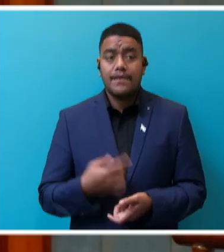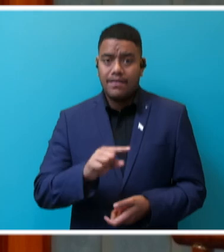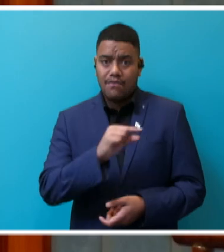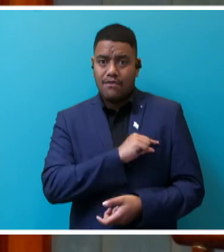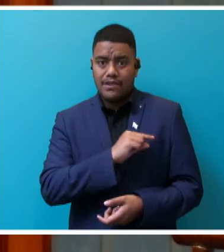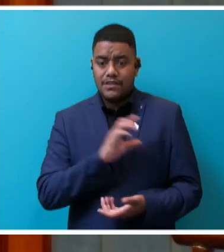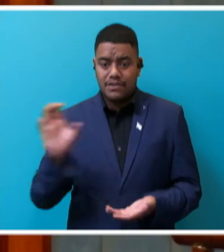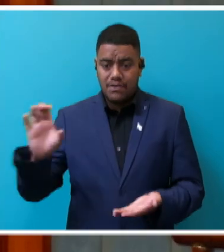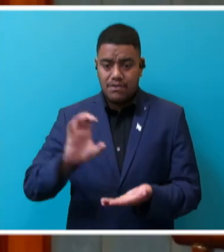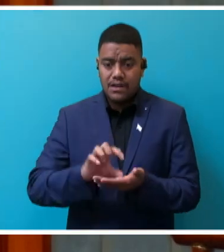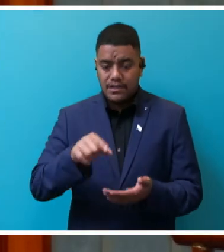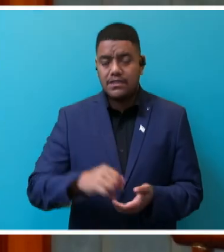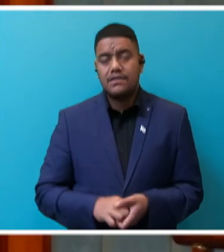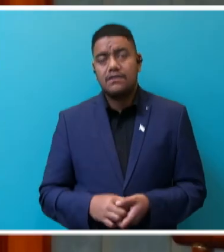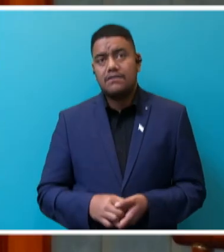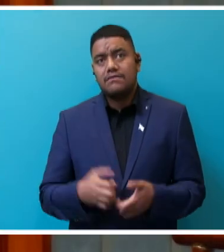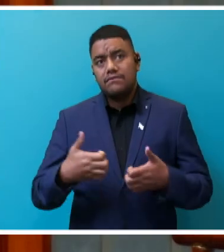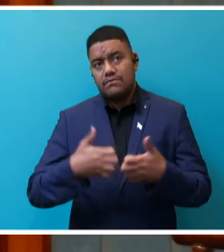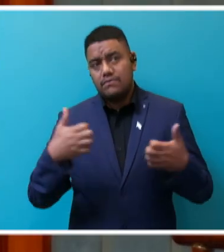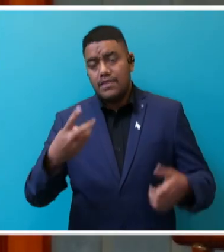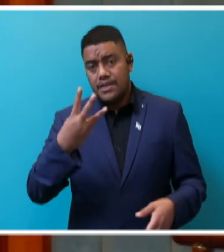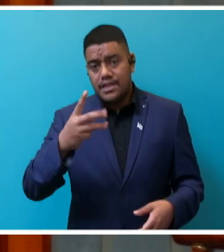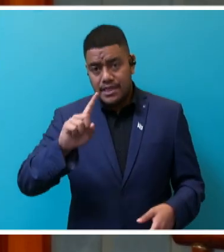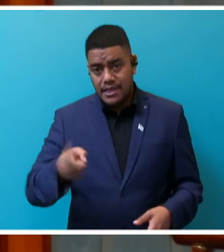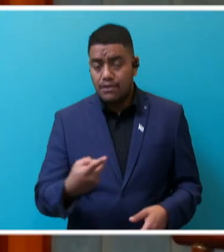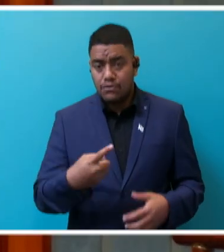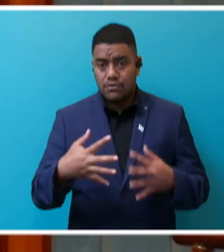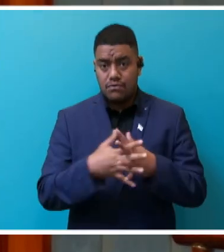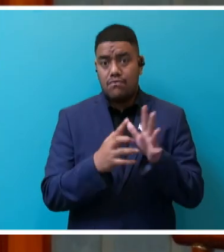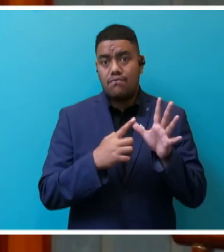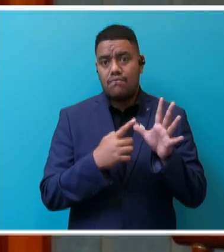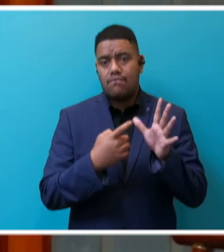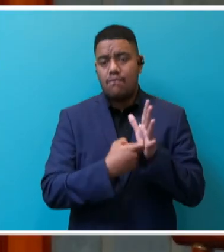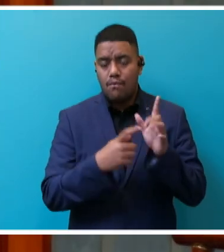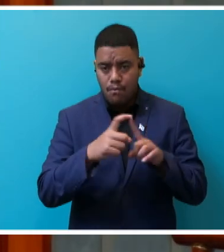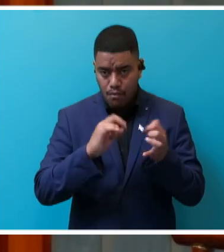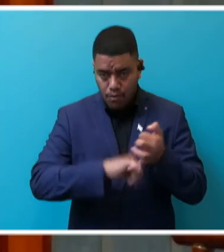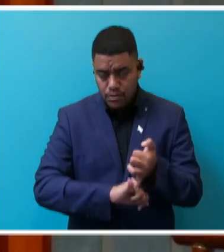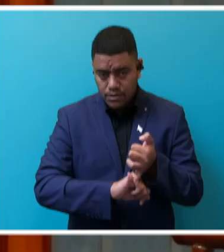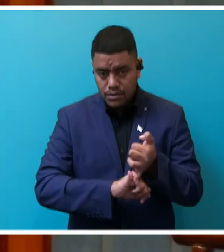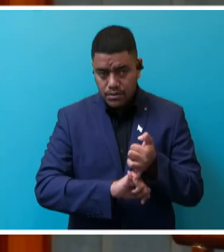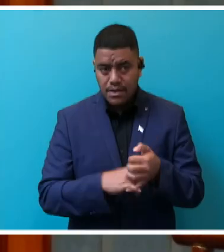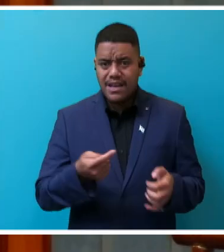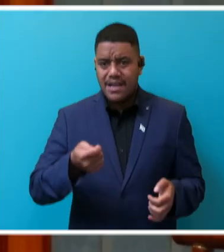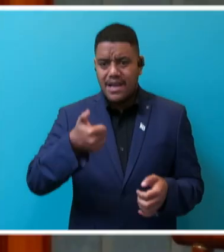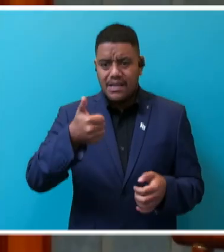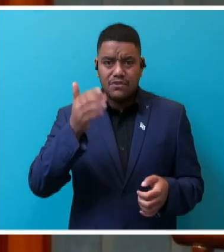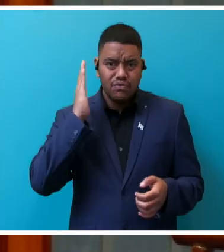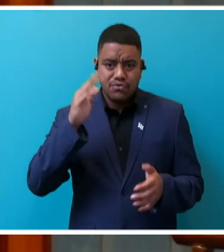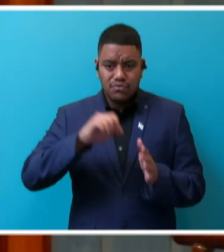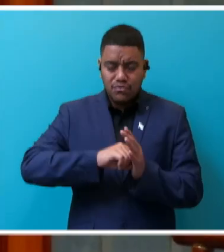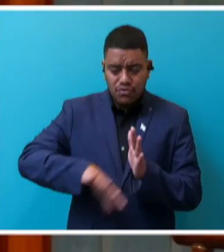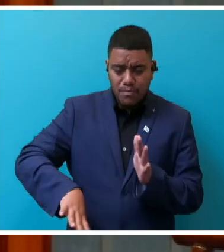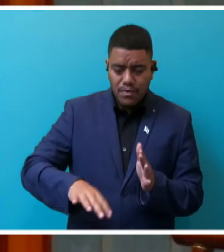grant expanded to 3,000 awards, targets early school dropouts,